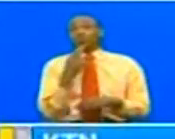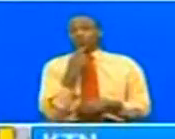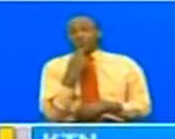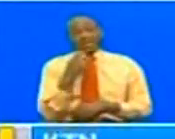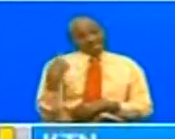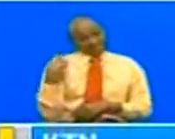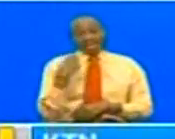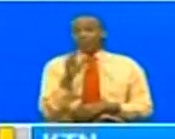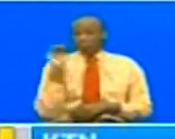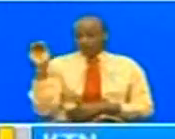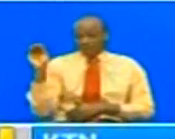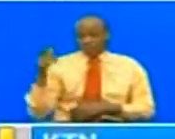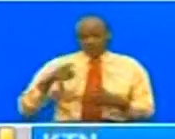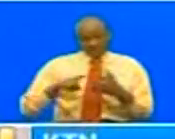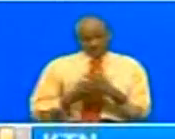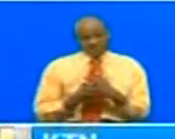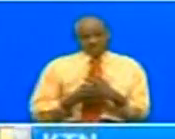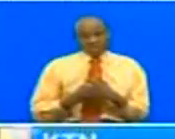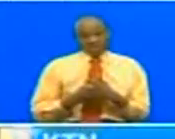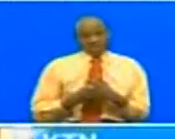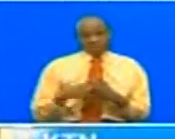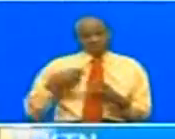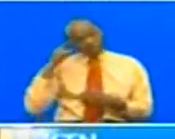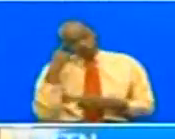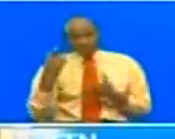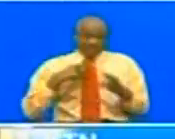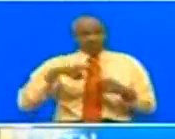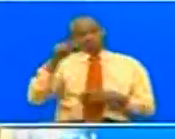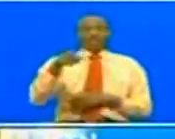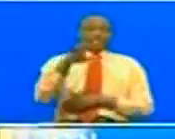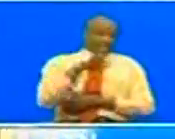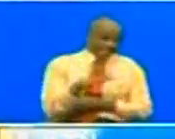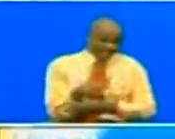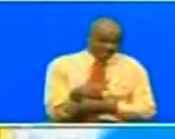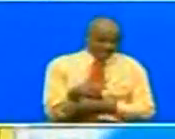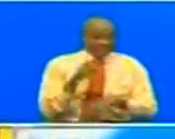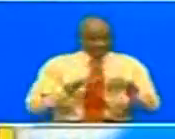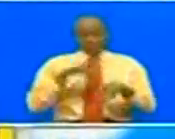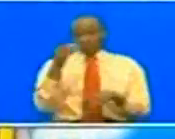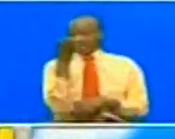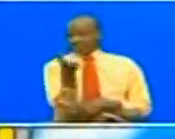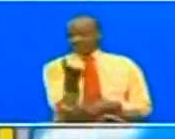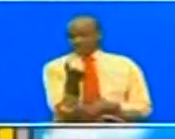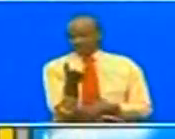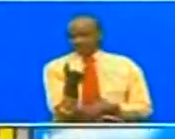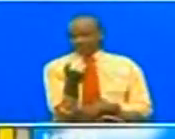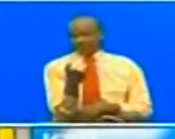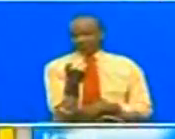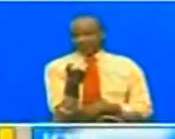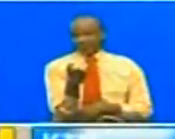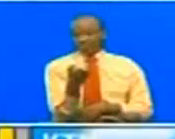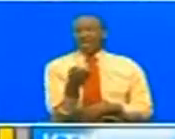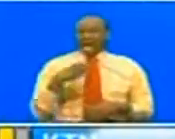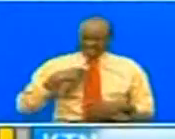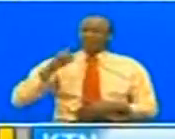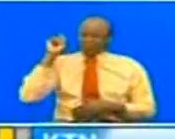in the morning, we thought of rushing to that place. Once we got there, actually we were the first journalists